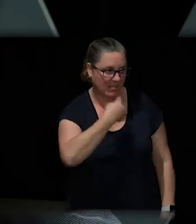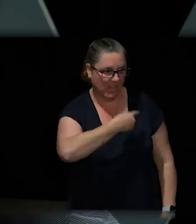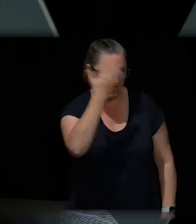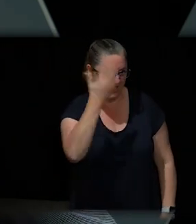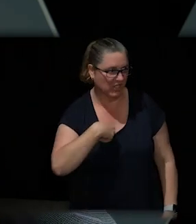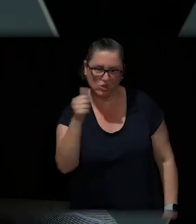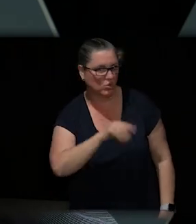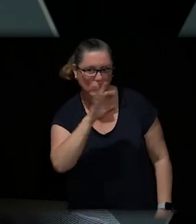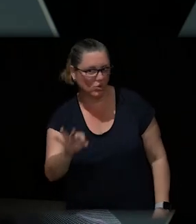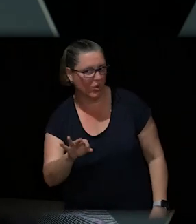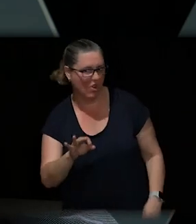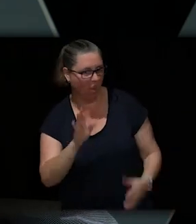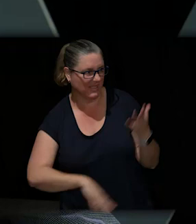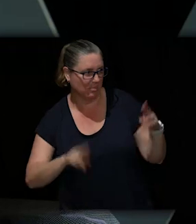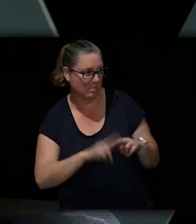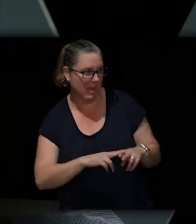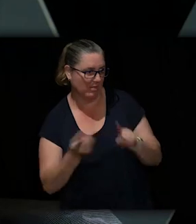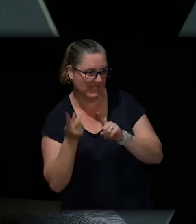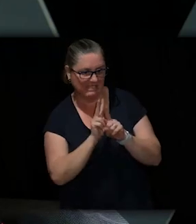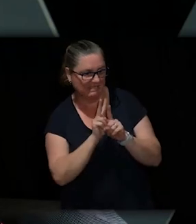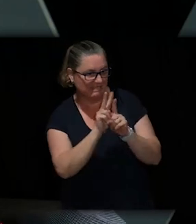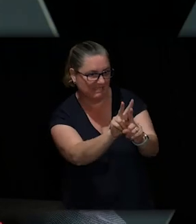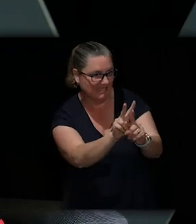your first day at the White House.